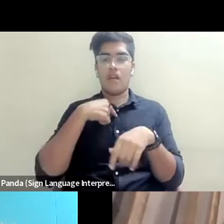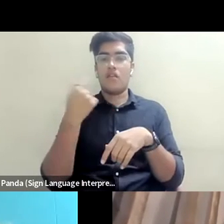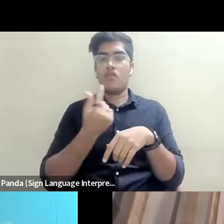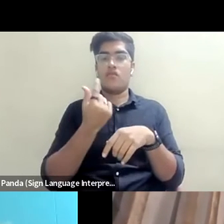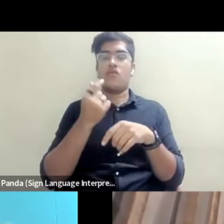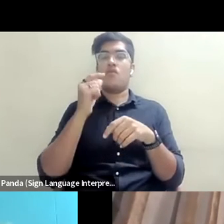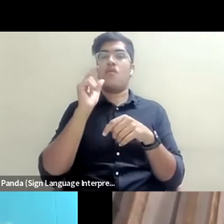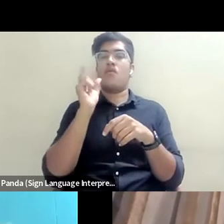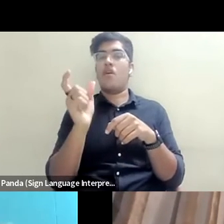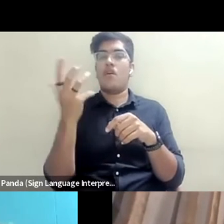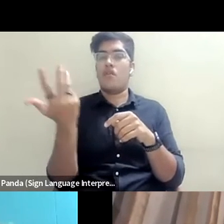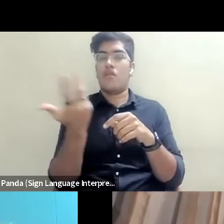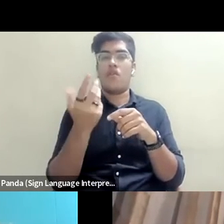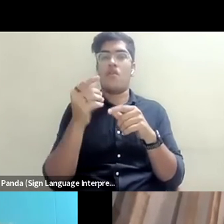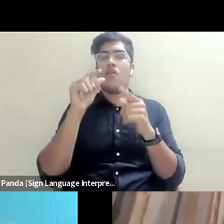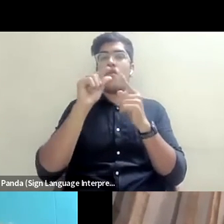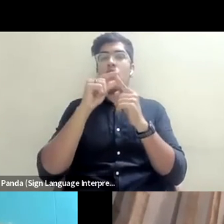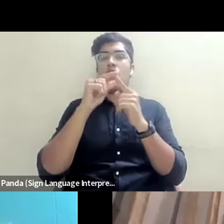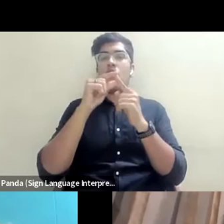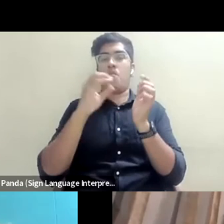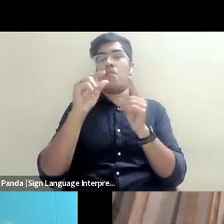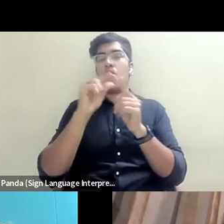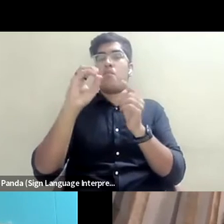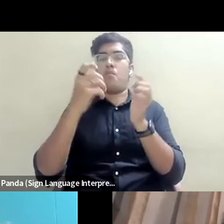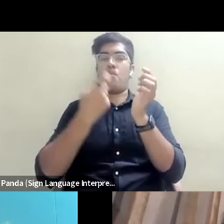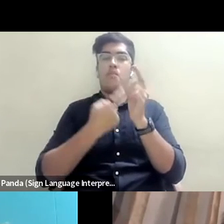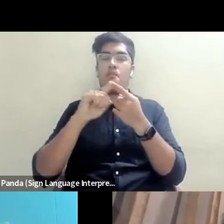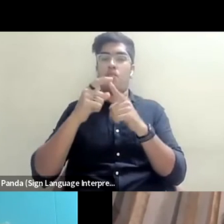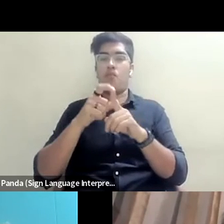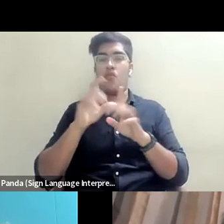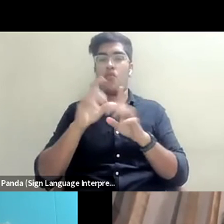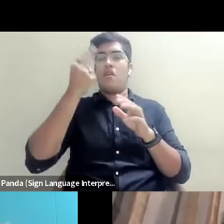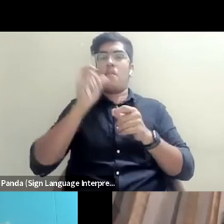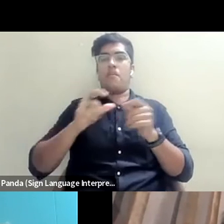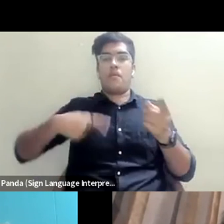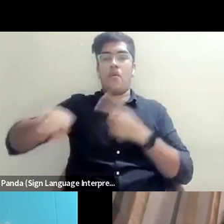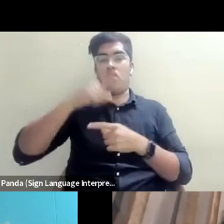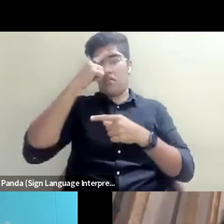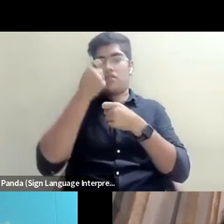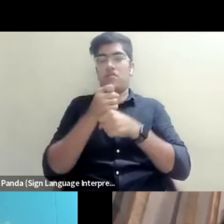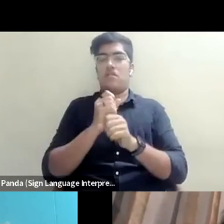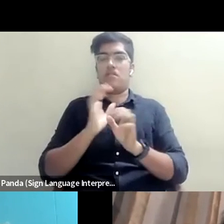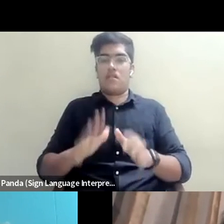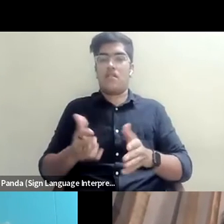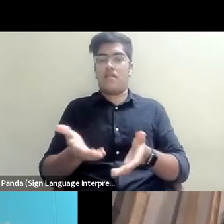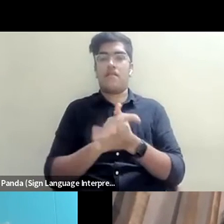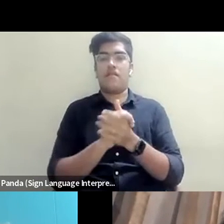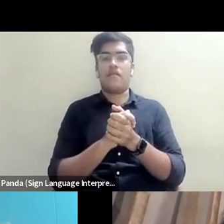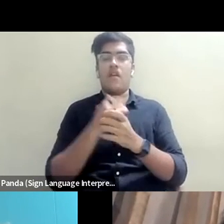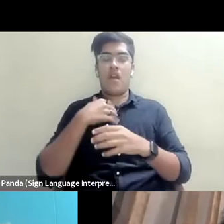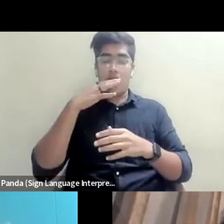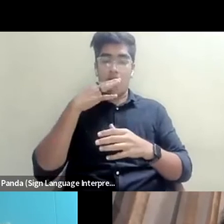purporting to because everybody is under a lot of strain and stress. Or particularly, I'm very pleased to